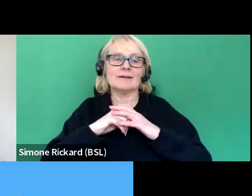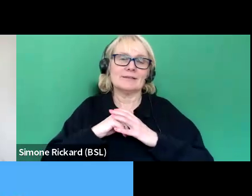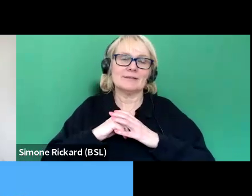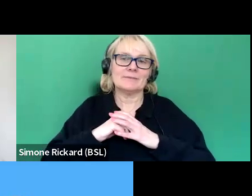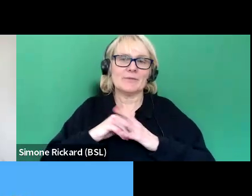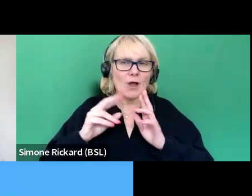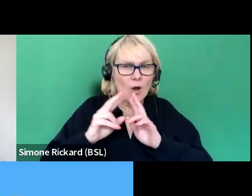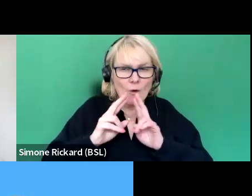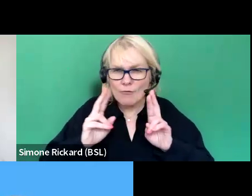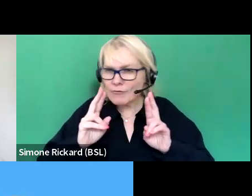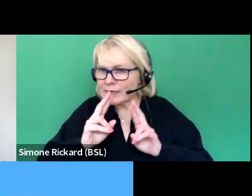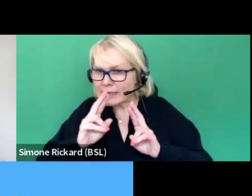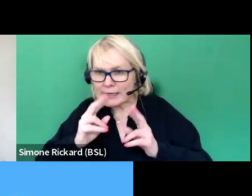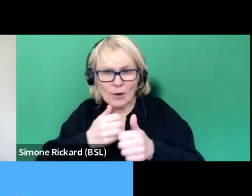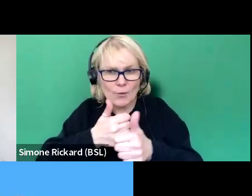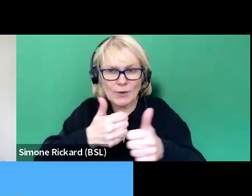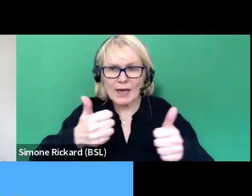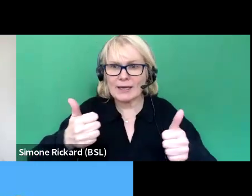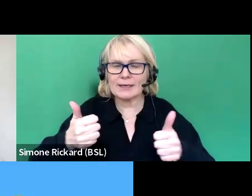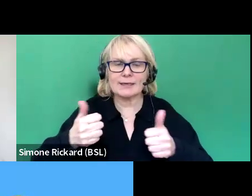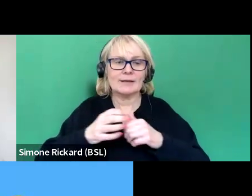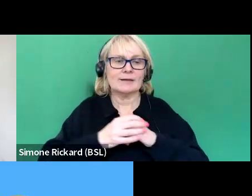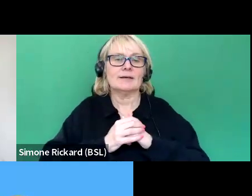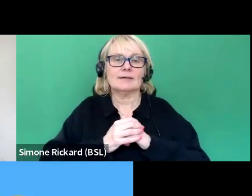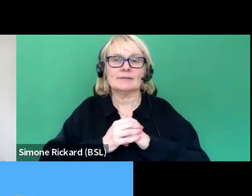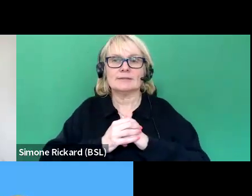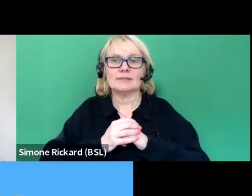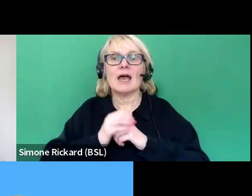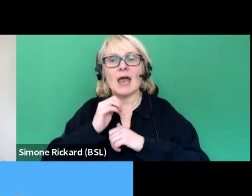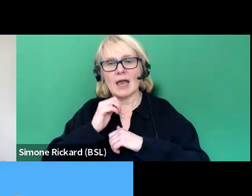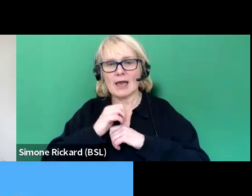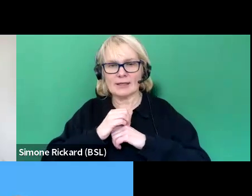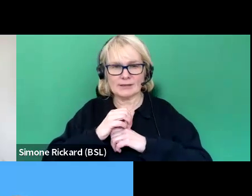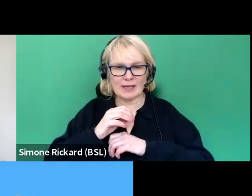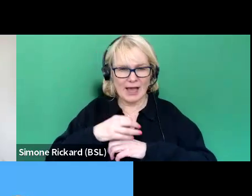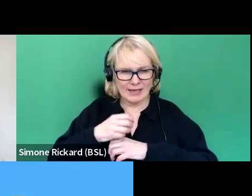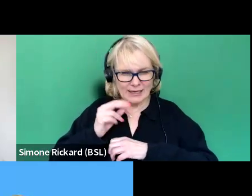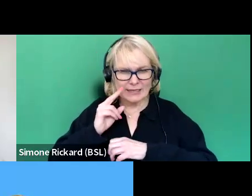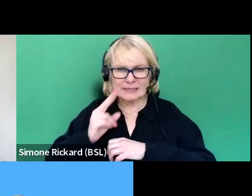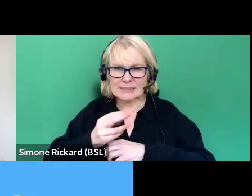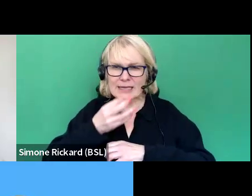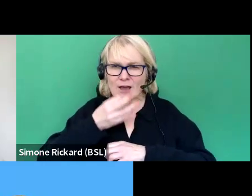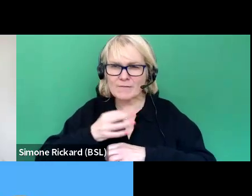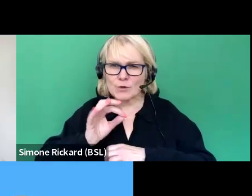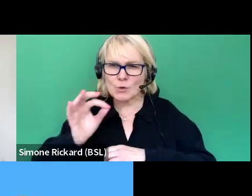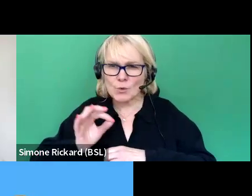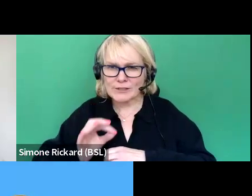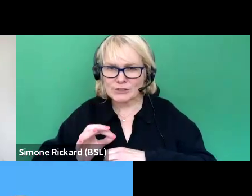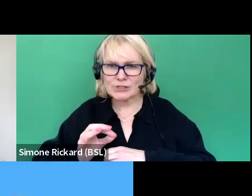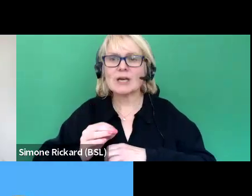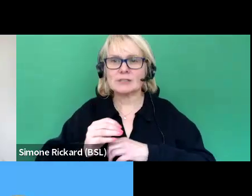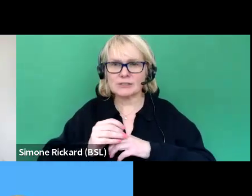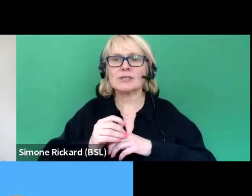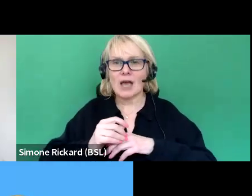audience. Hopefully it seems like we've sorted it now. And we will come to questions. I can see a couple of questions have been asked, so I'll make sure to come